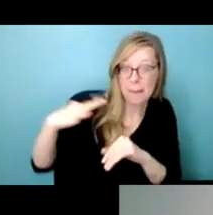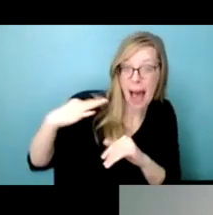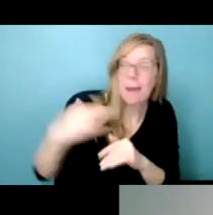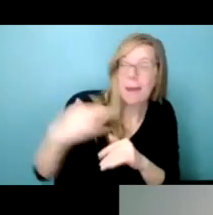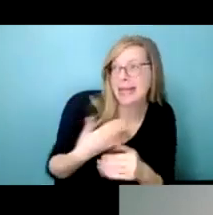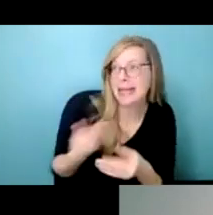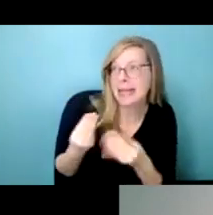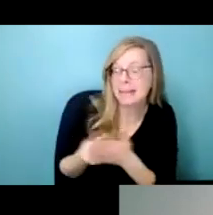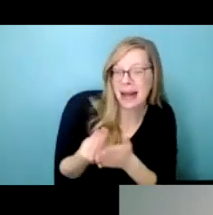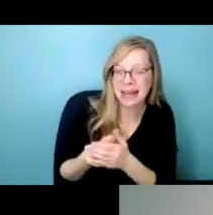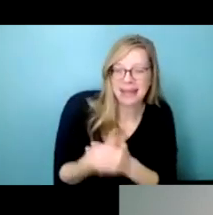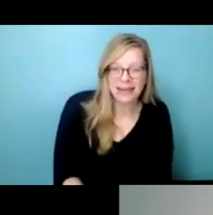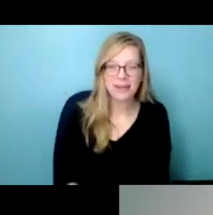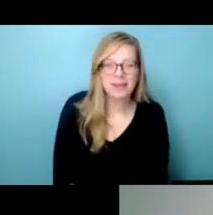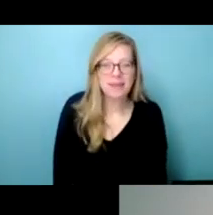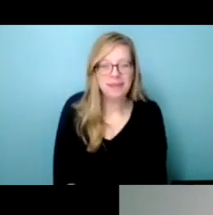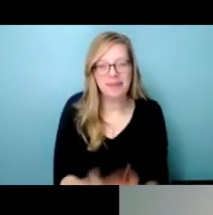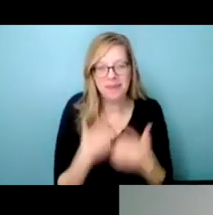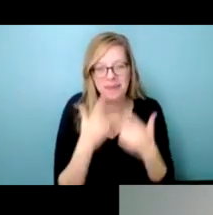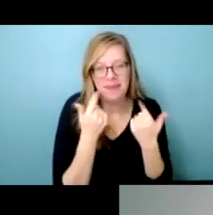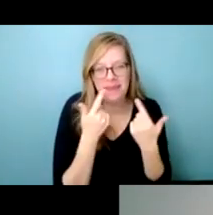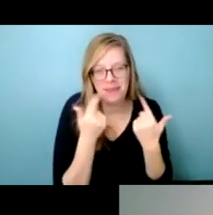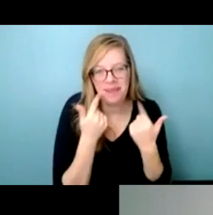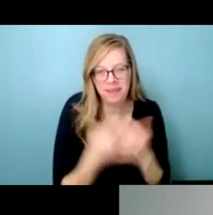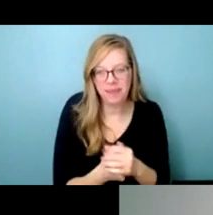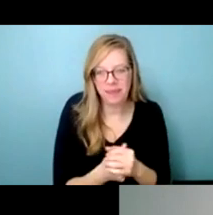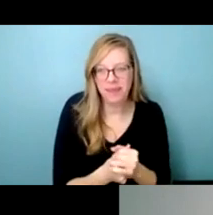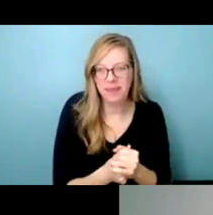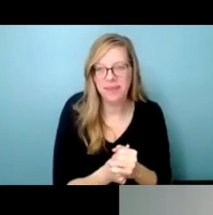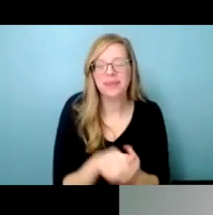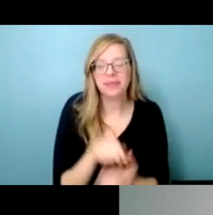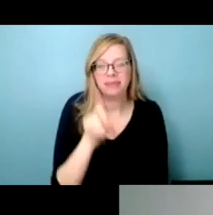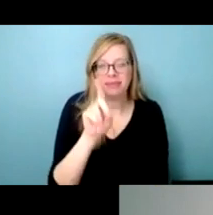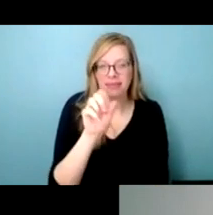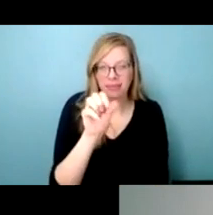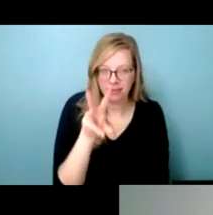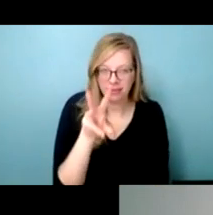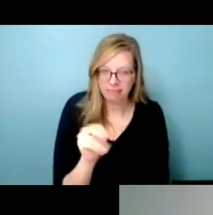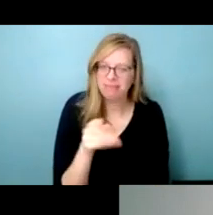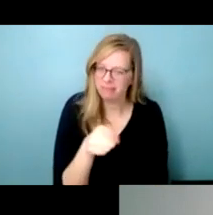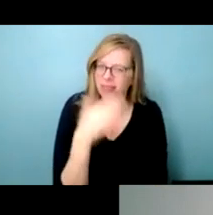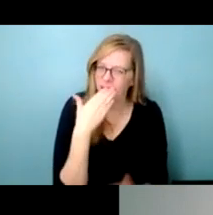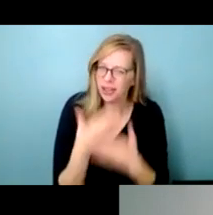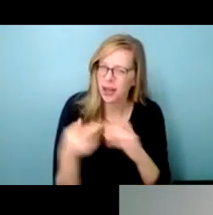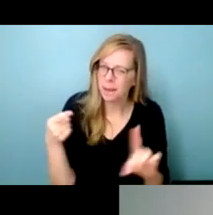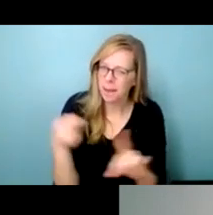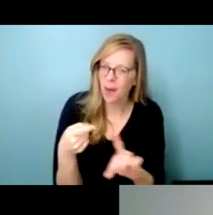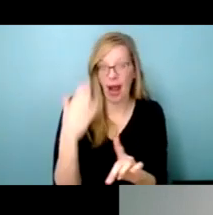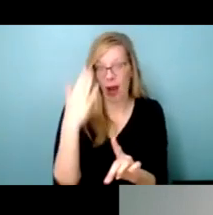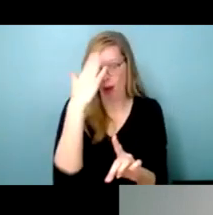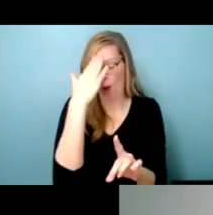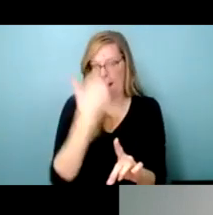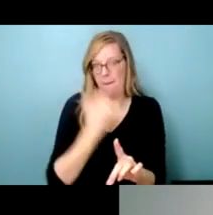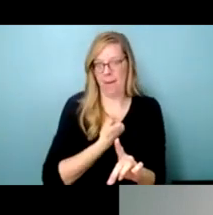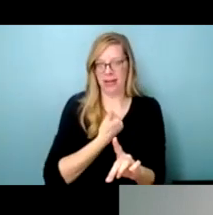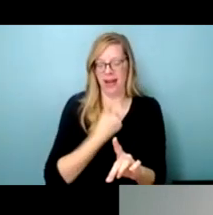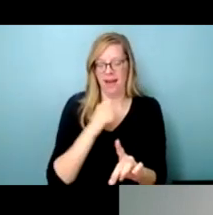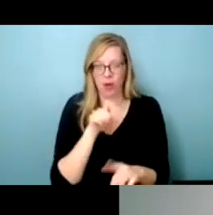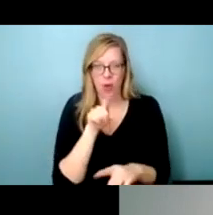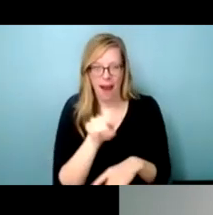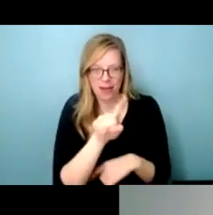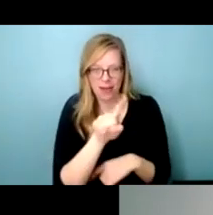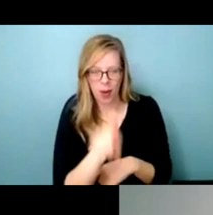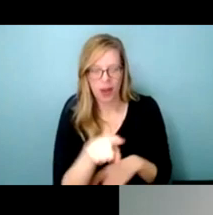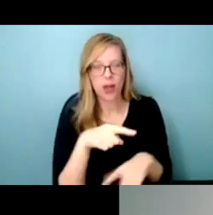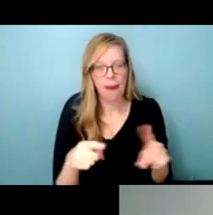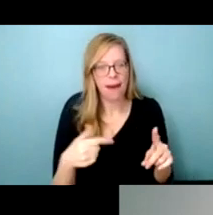Yeah, Kim, I think you raised a good point. And I know I'm supposed to be asking the questions here, but, you know, I just have to speak a little bit from a NERC perspective.